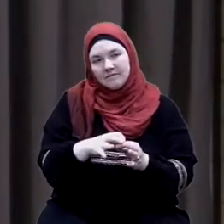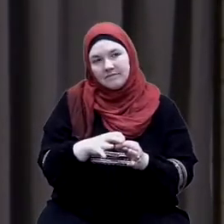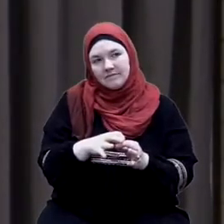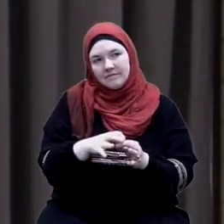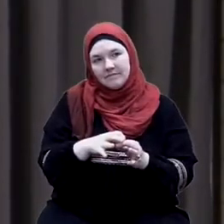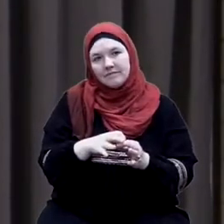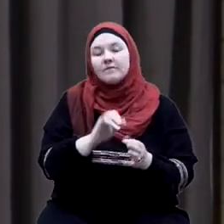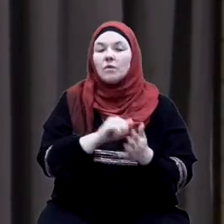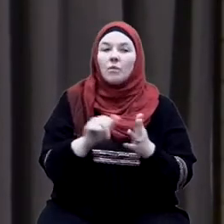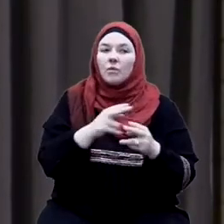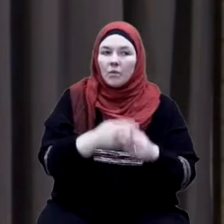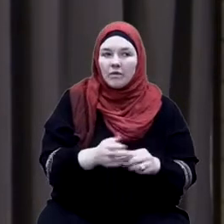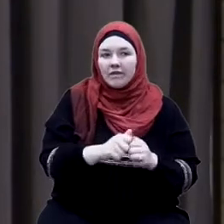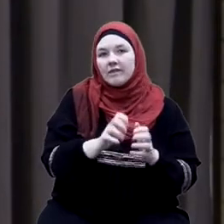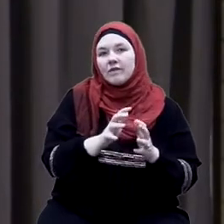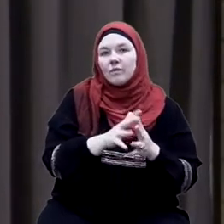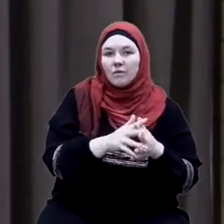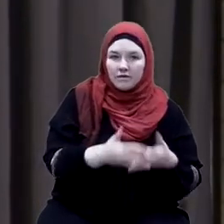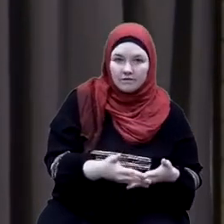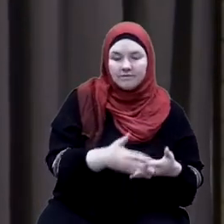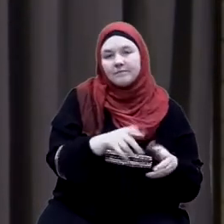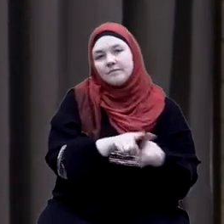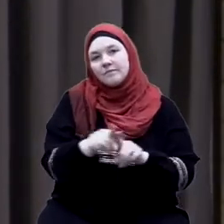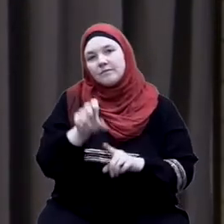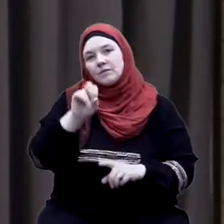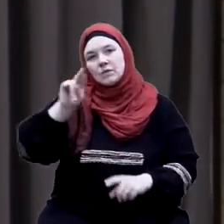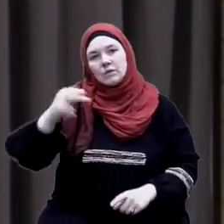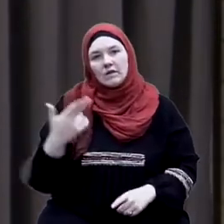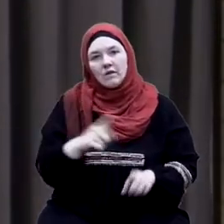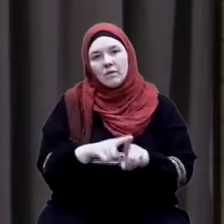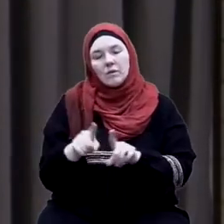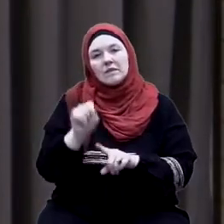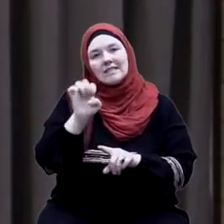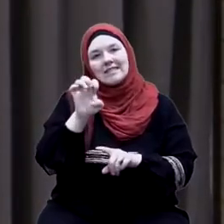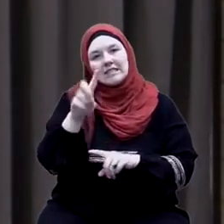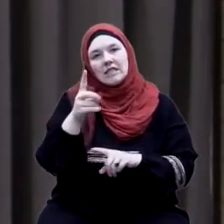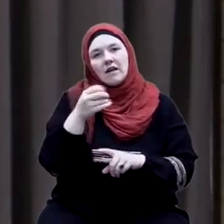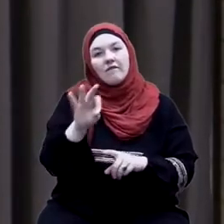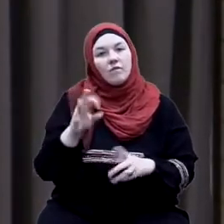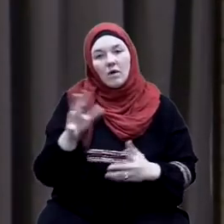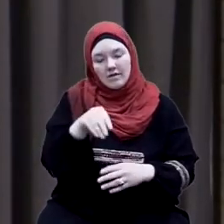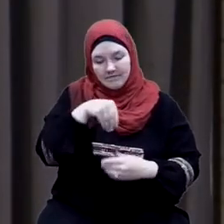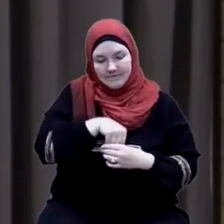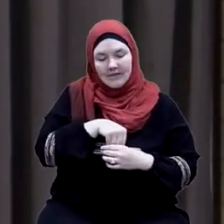what is regarded in the Quran and the Sunnah as the seed of the fitrah.